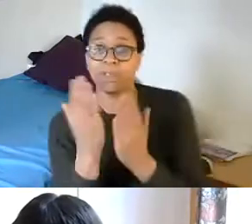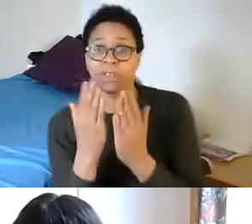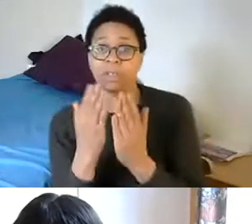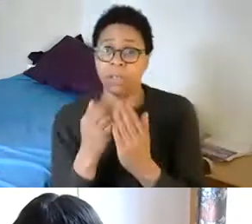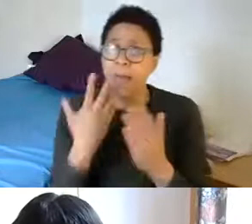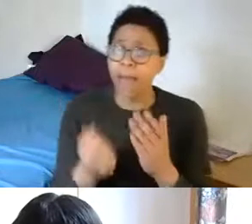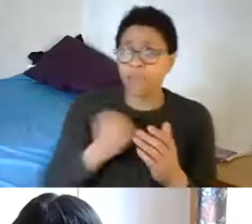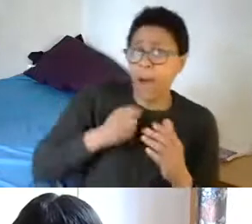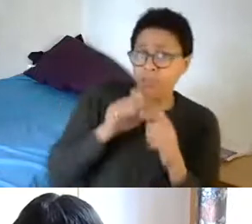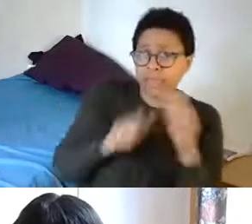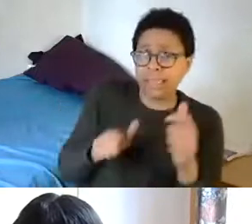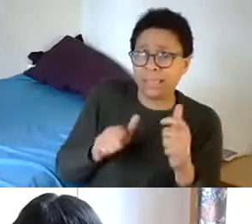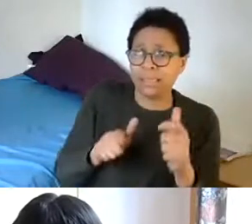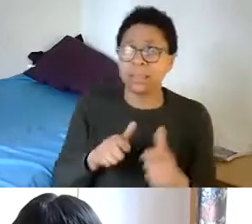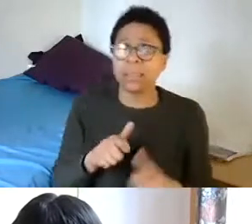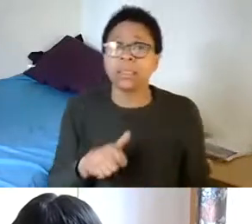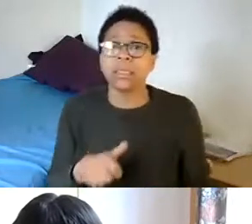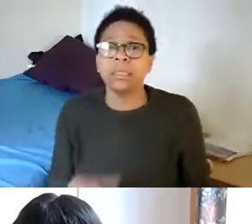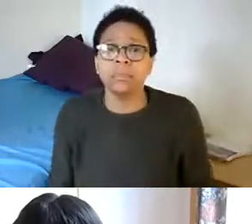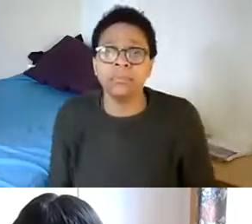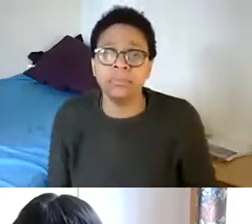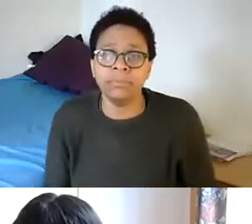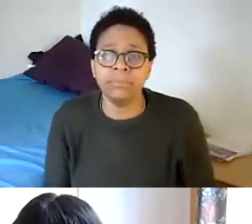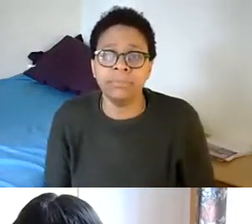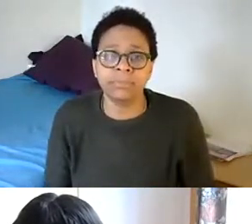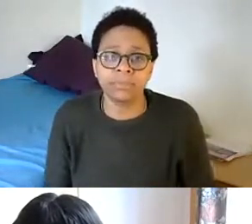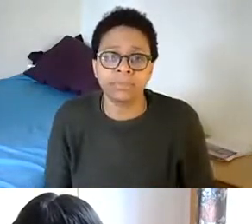book. This is the receipt.